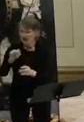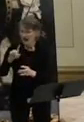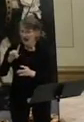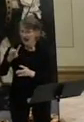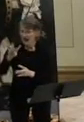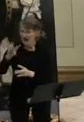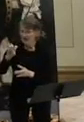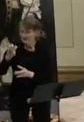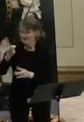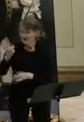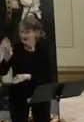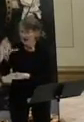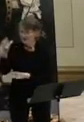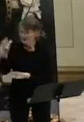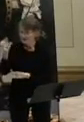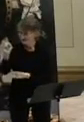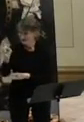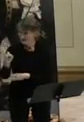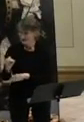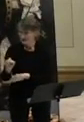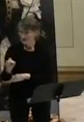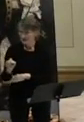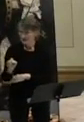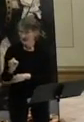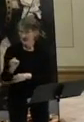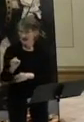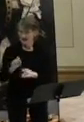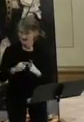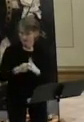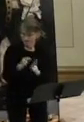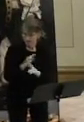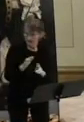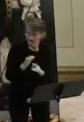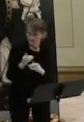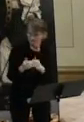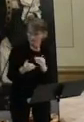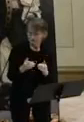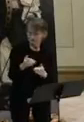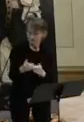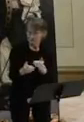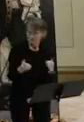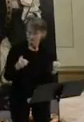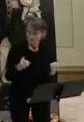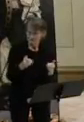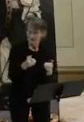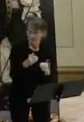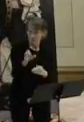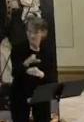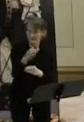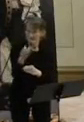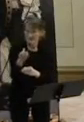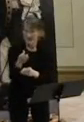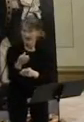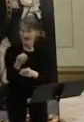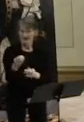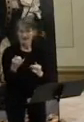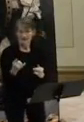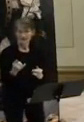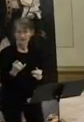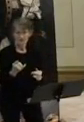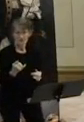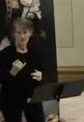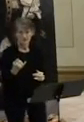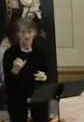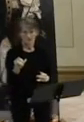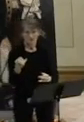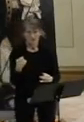quickly time goes. I was reminded this coming week is already Thanksgiving. Things move along. And as it says in Latin,